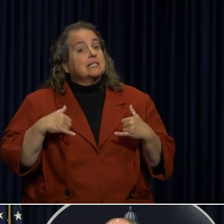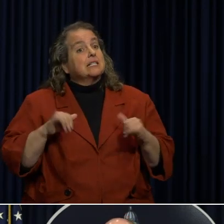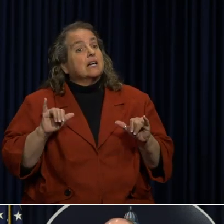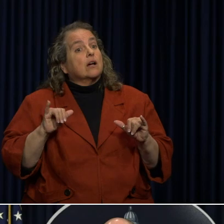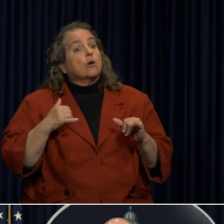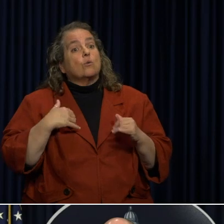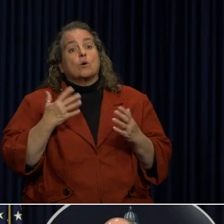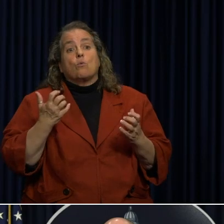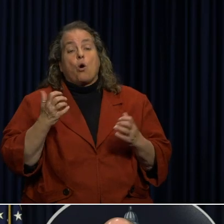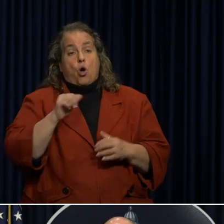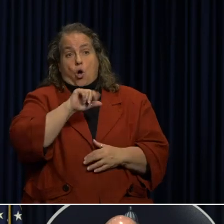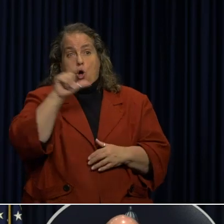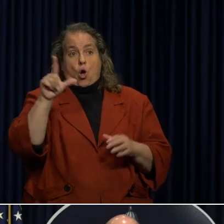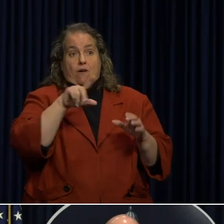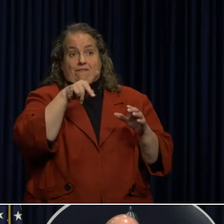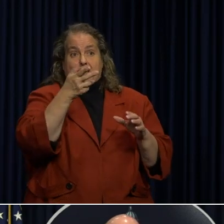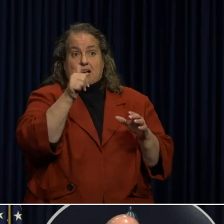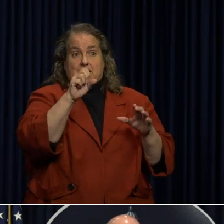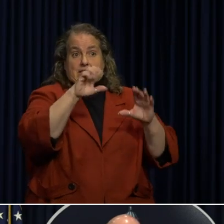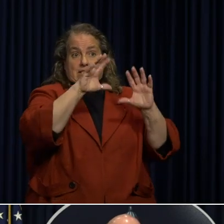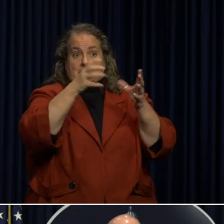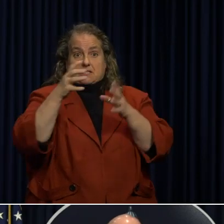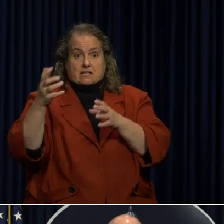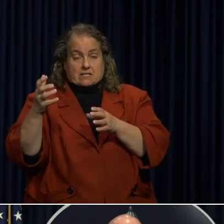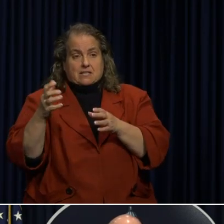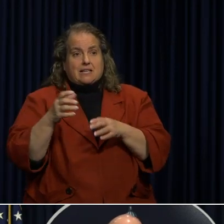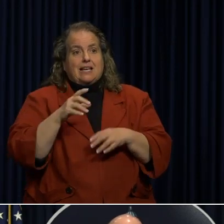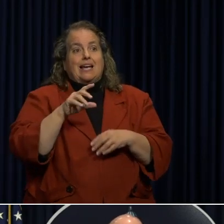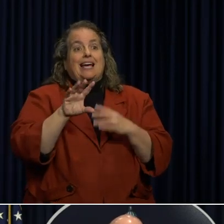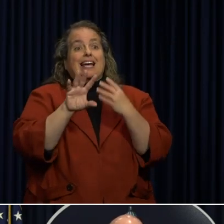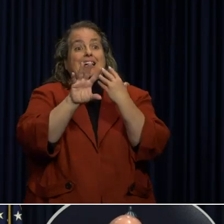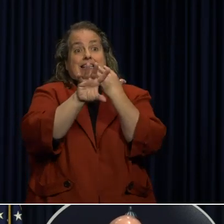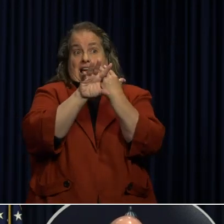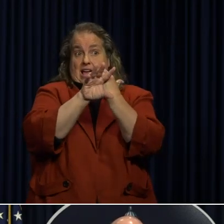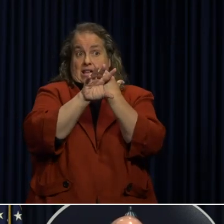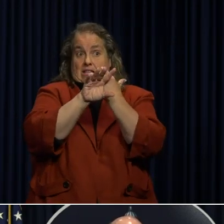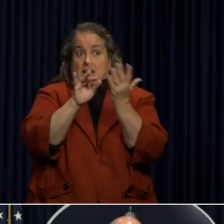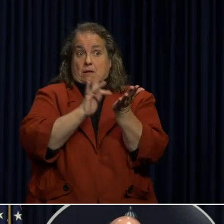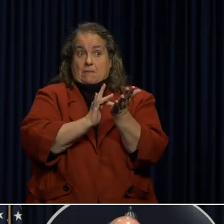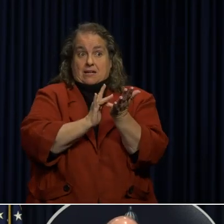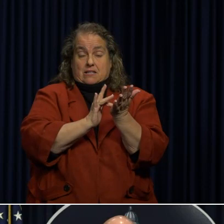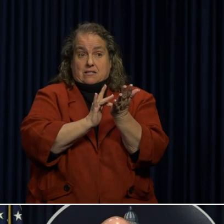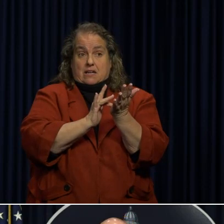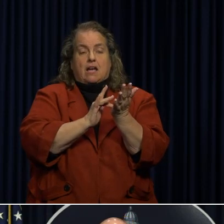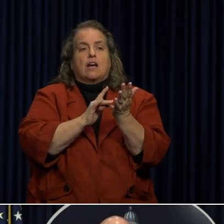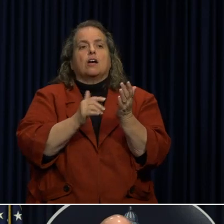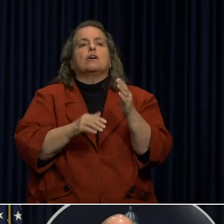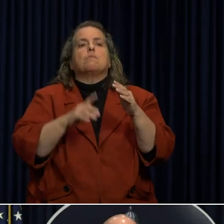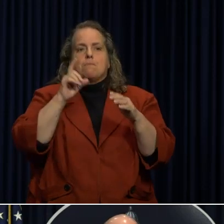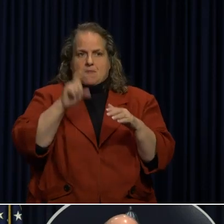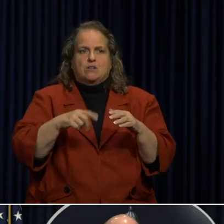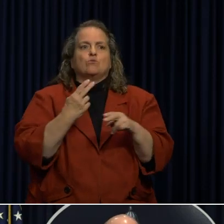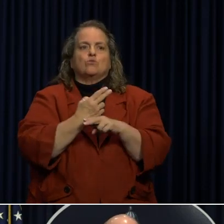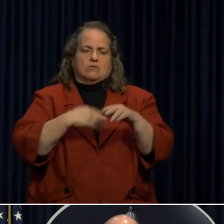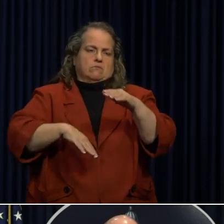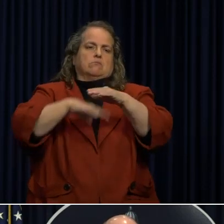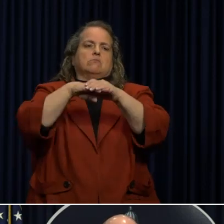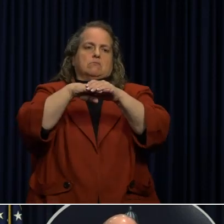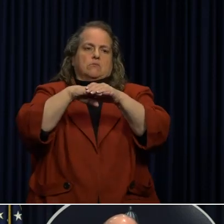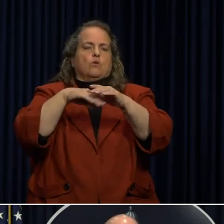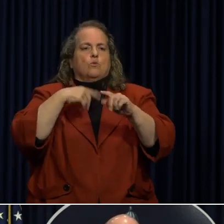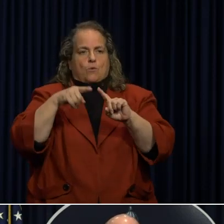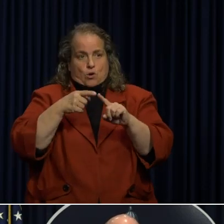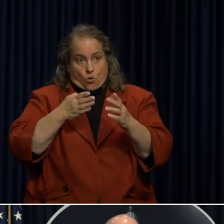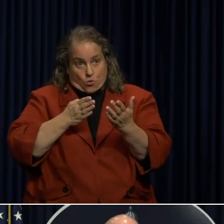we want in all phases telehealth maximized rather than in person. When we go through this transition and when we emerge at the end of the